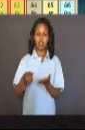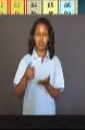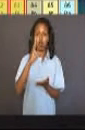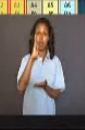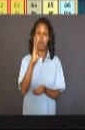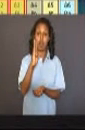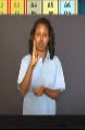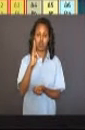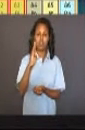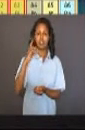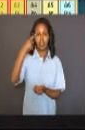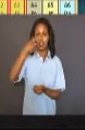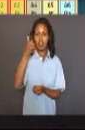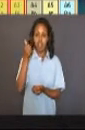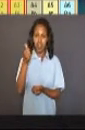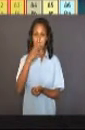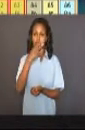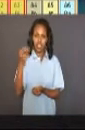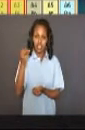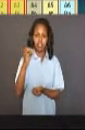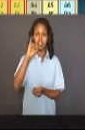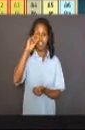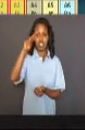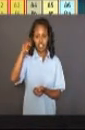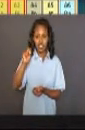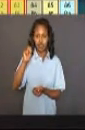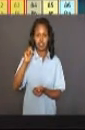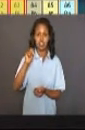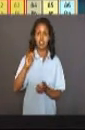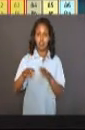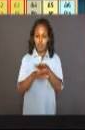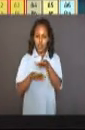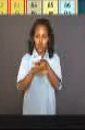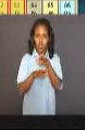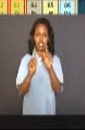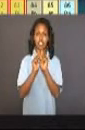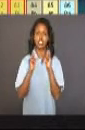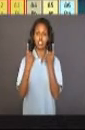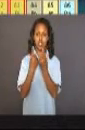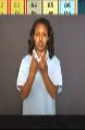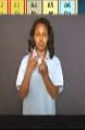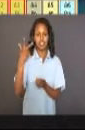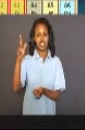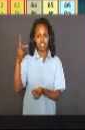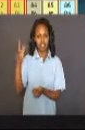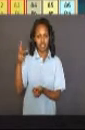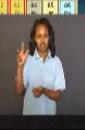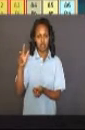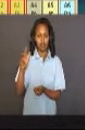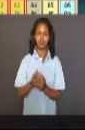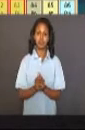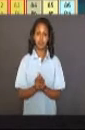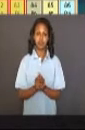boron, gallium, and indium all belong in group 13.